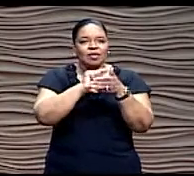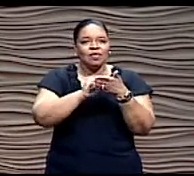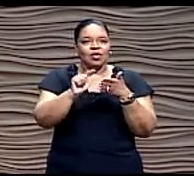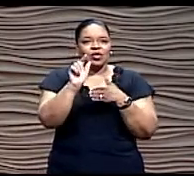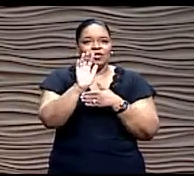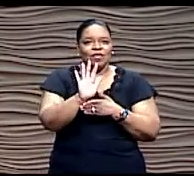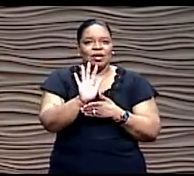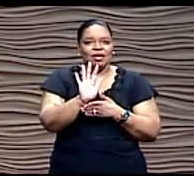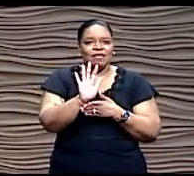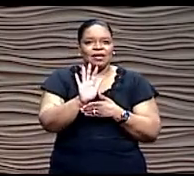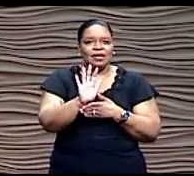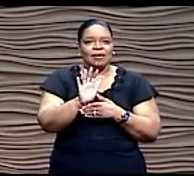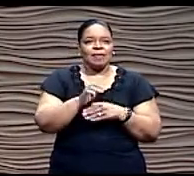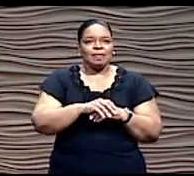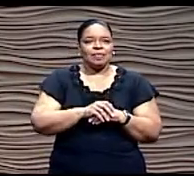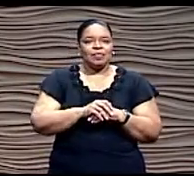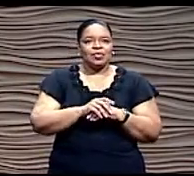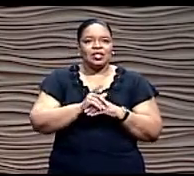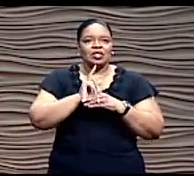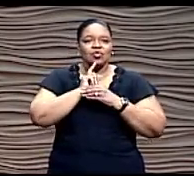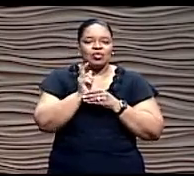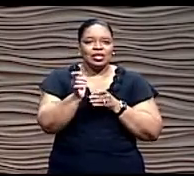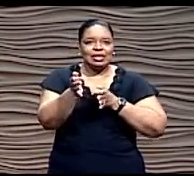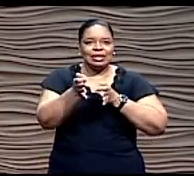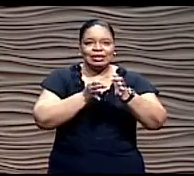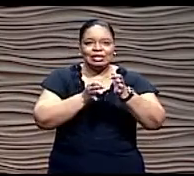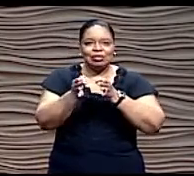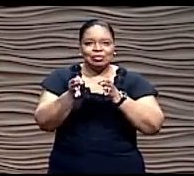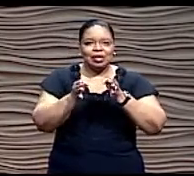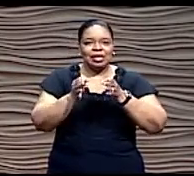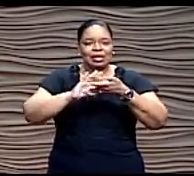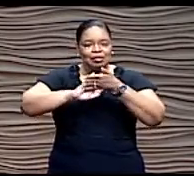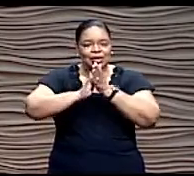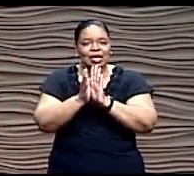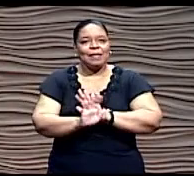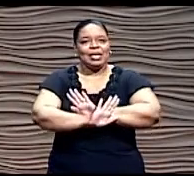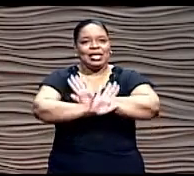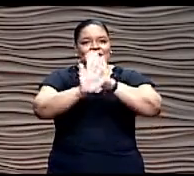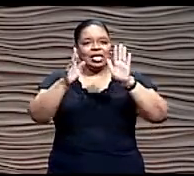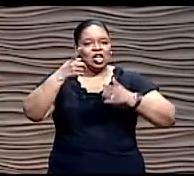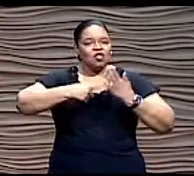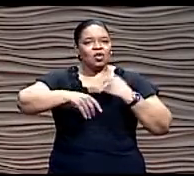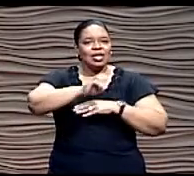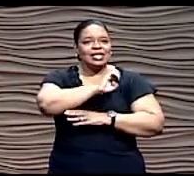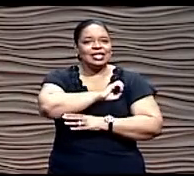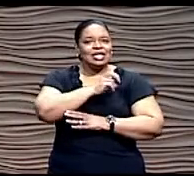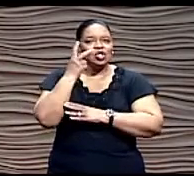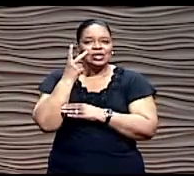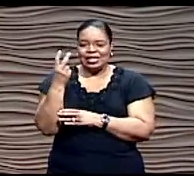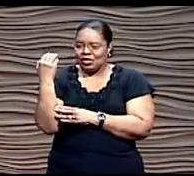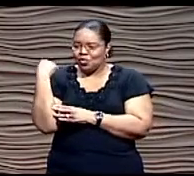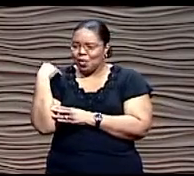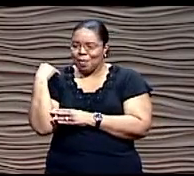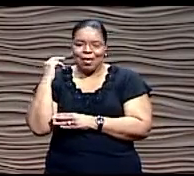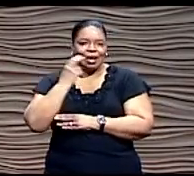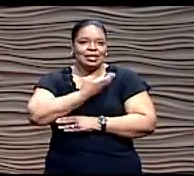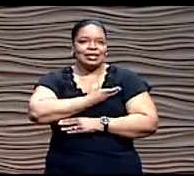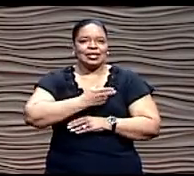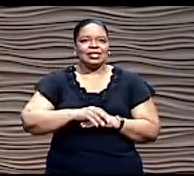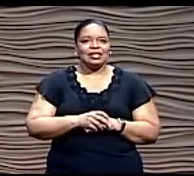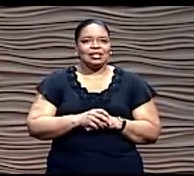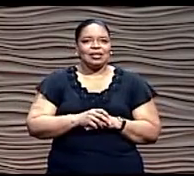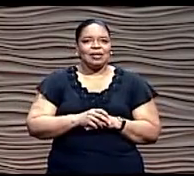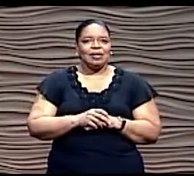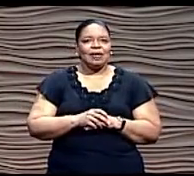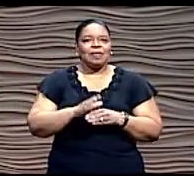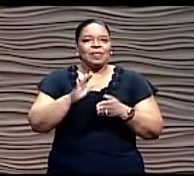5 is the unfolding of what Ezekiel sees. And it reminds us that